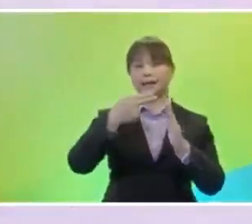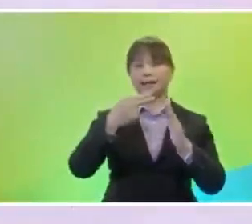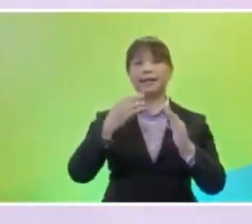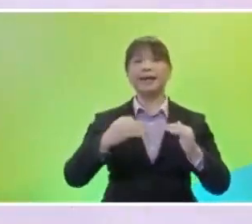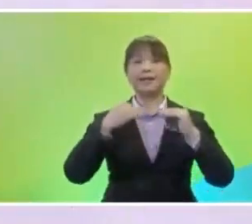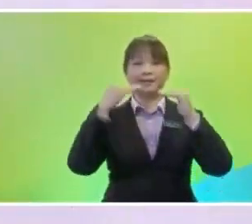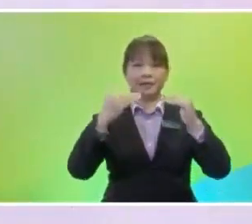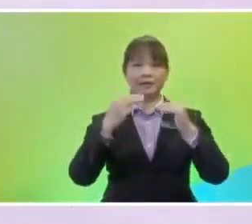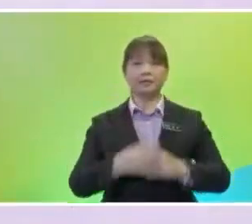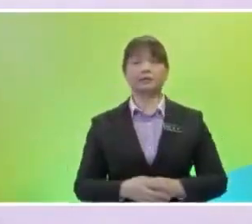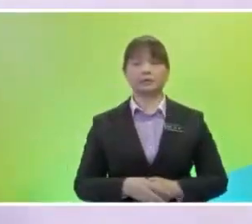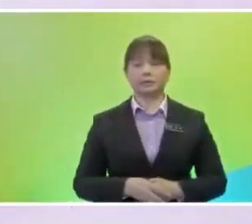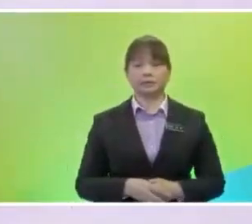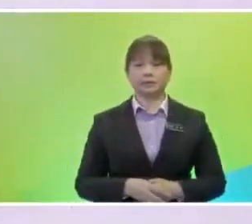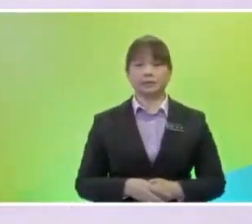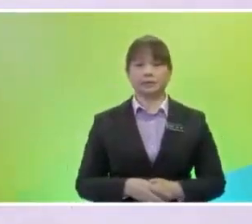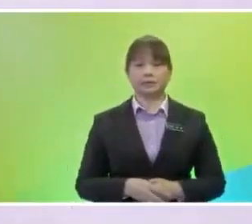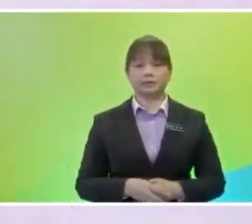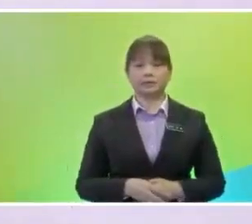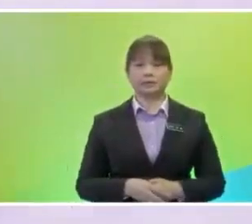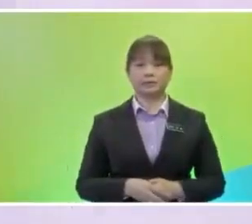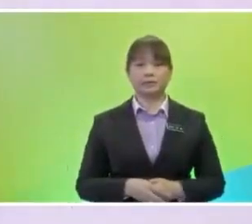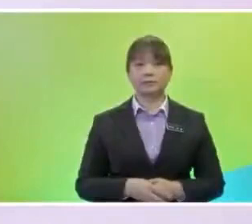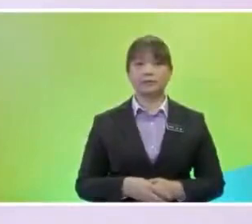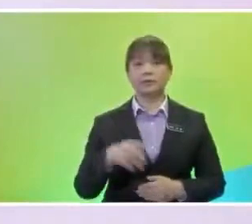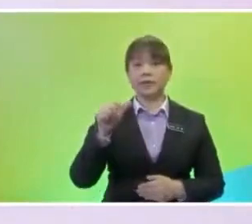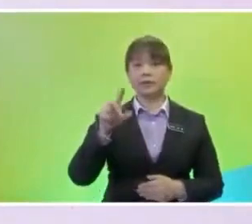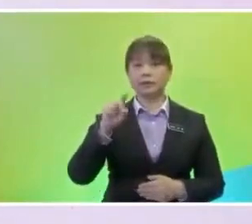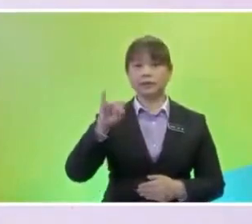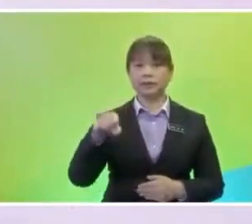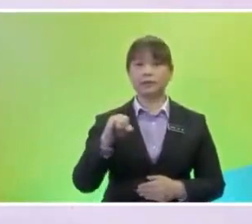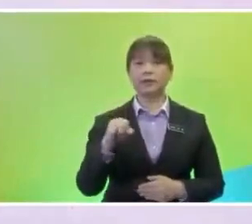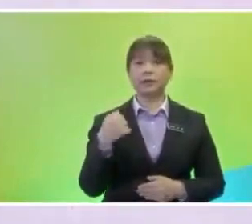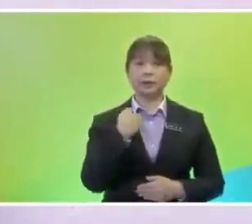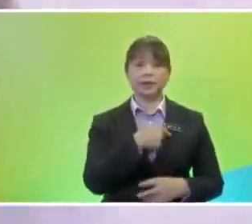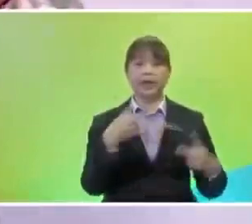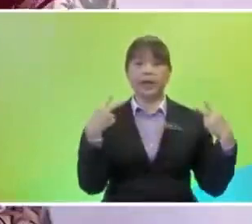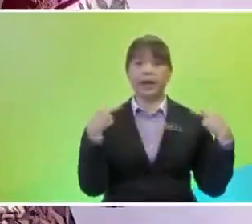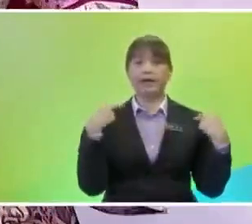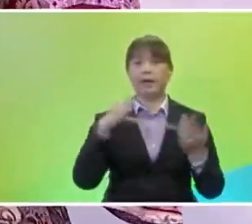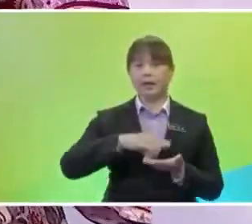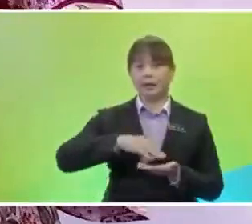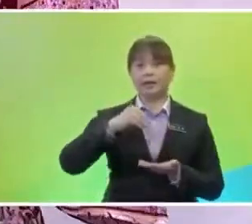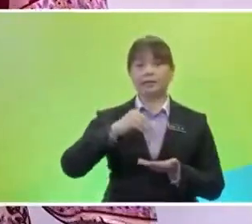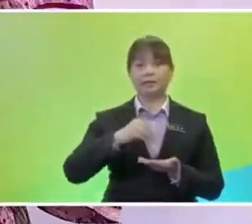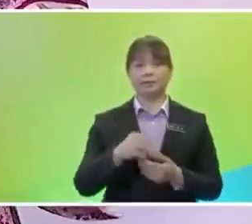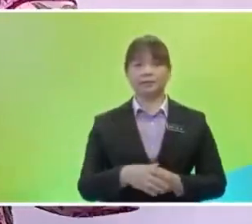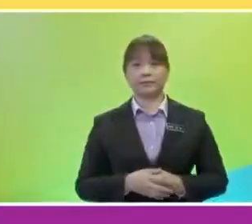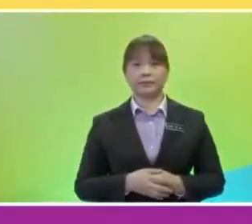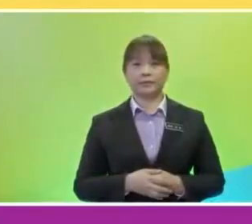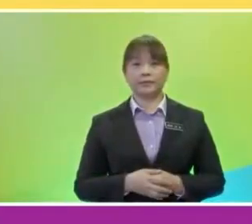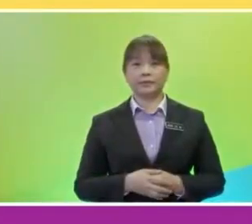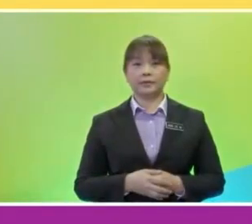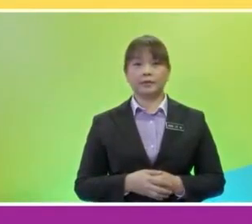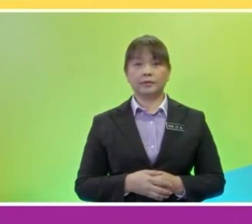So, the adjectives that we had learned, we have colorful. The highest level for colorful is the most